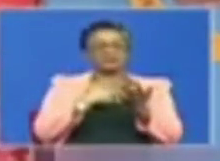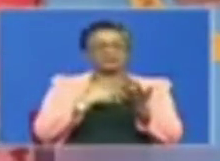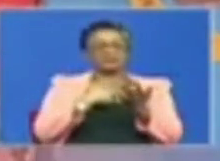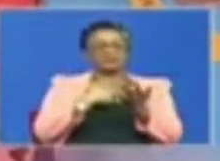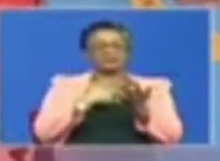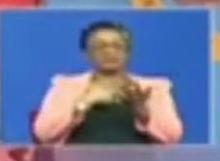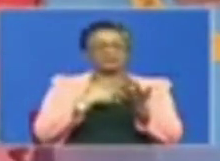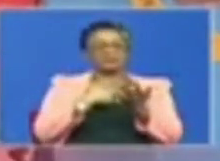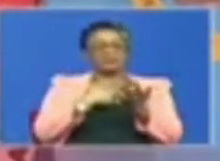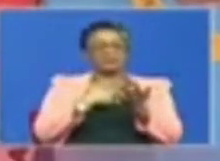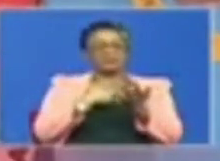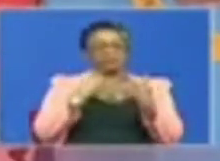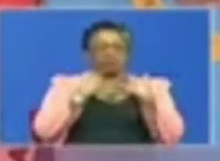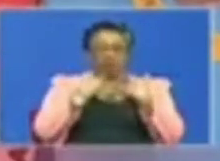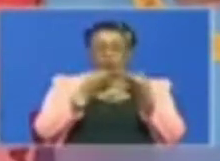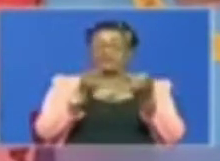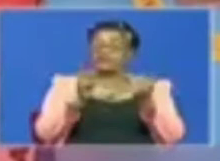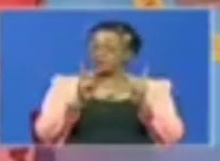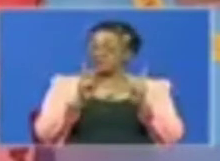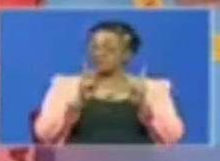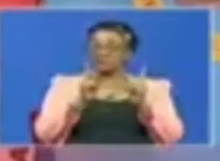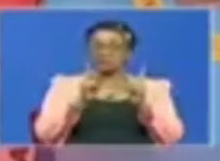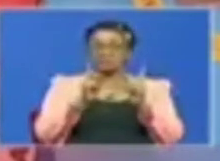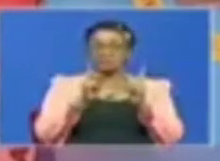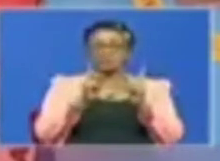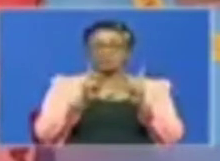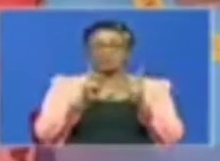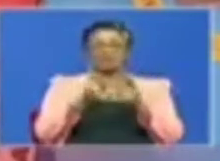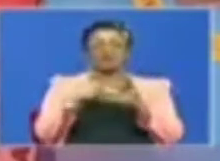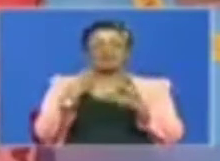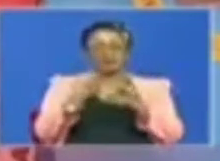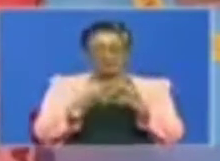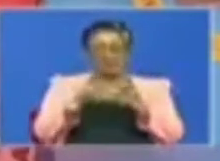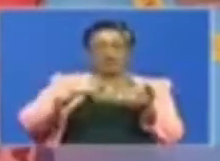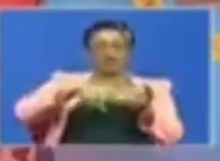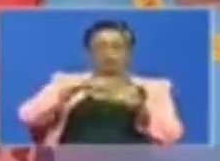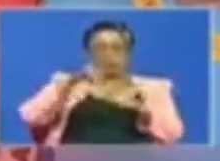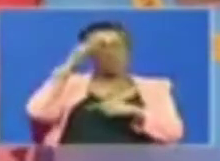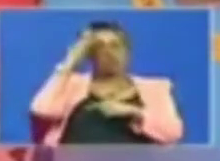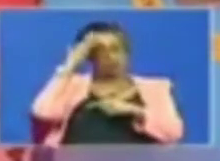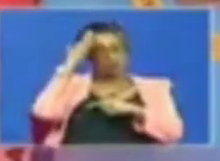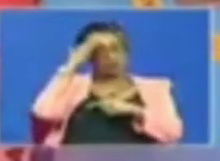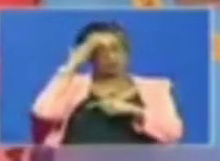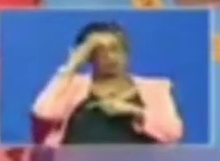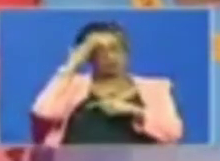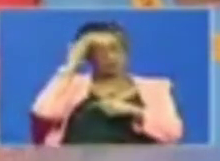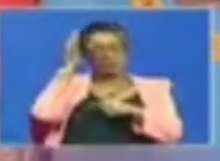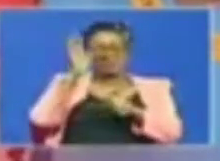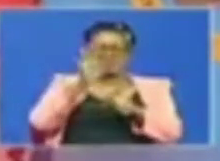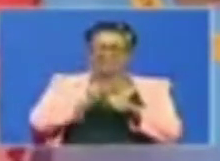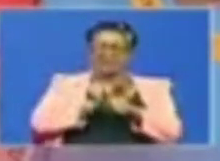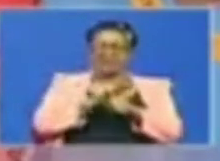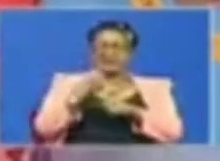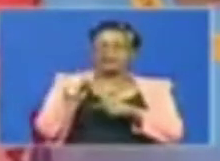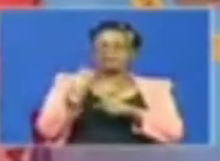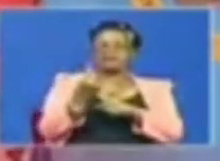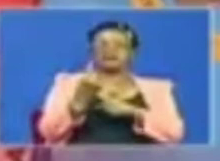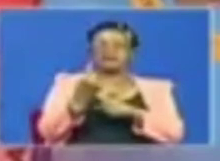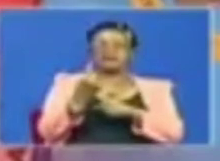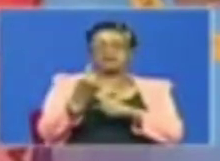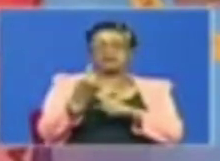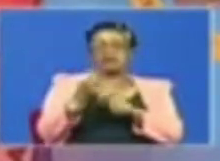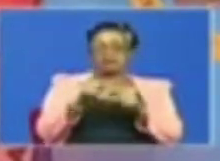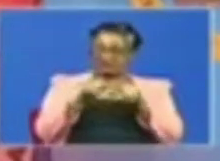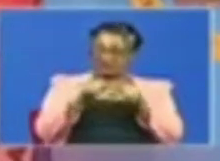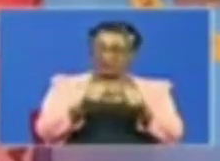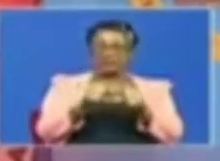has told everybody, then we know that in spite of the many numbers, we are still going to